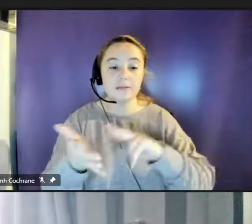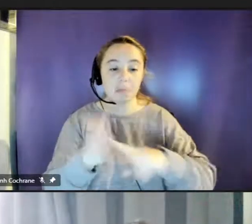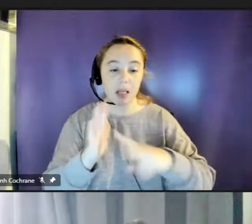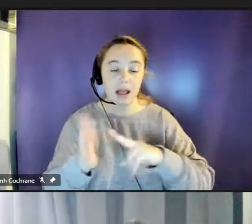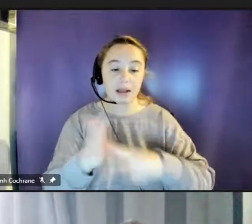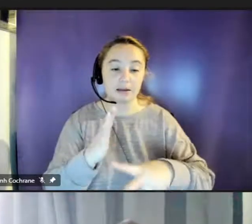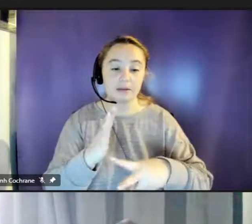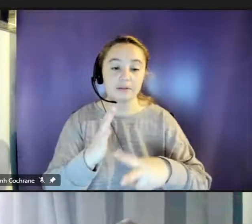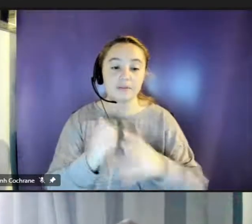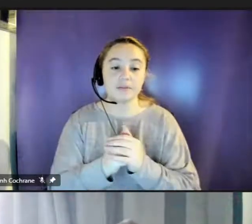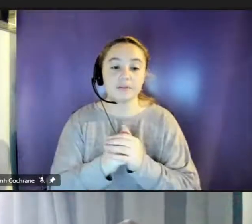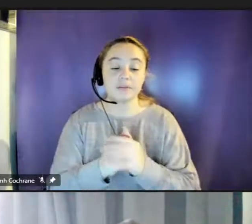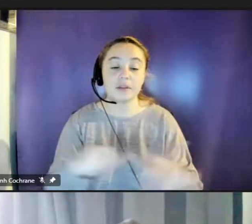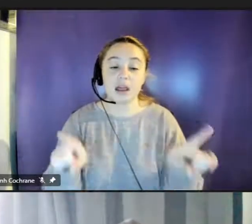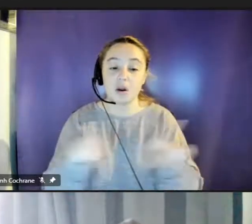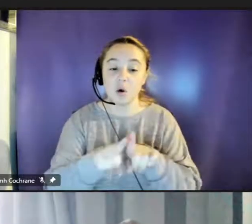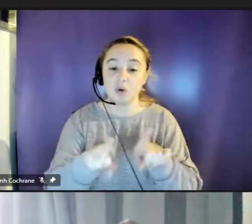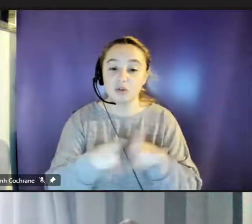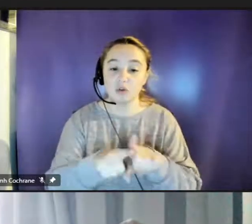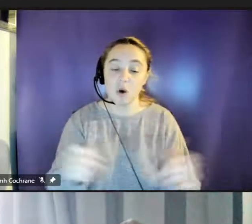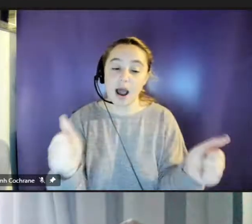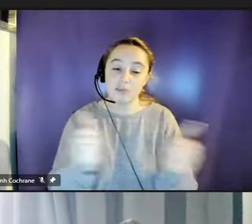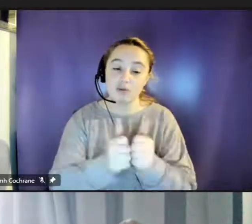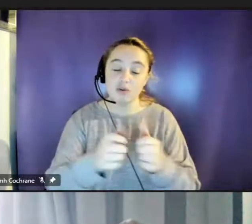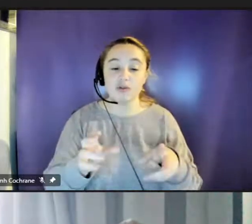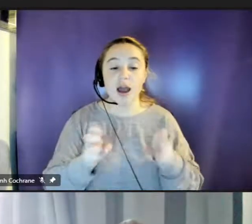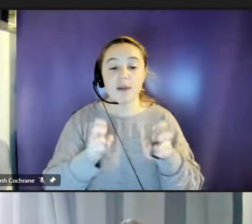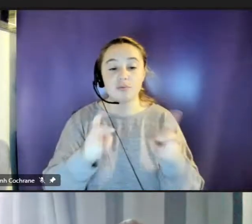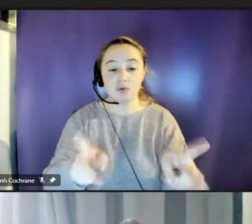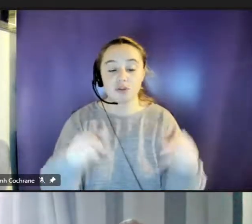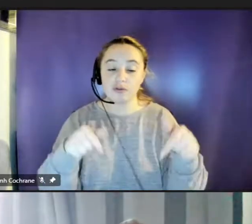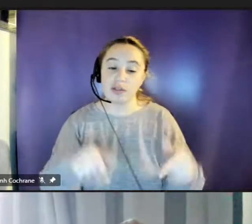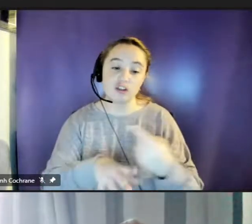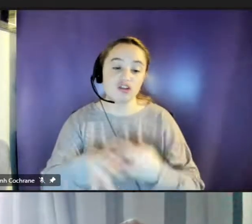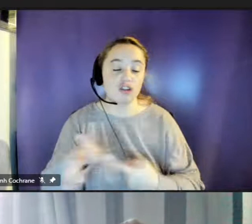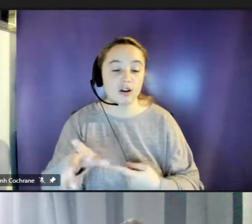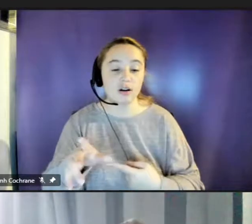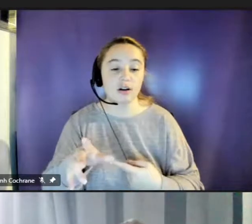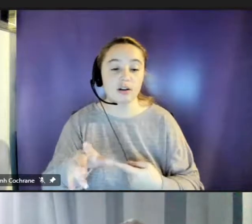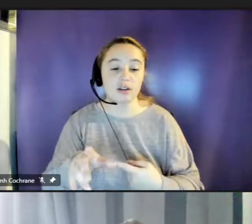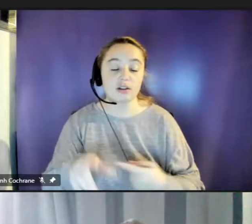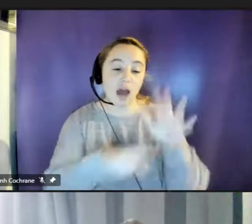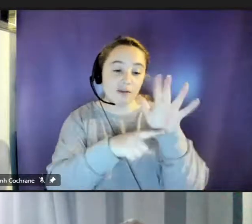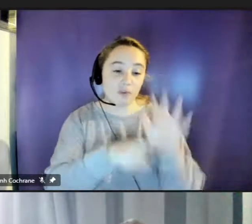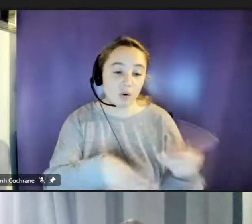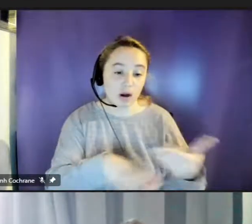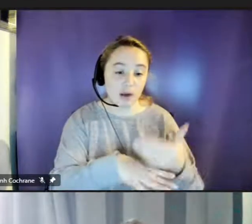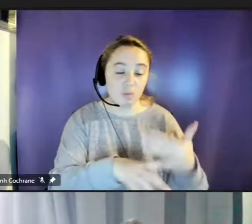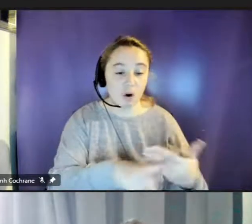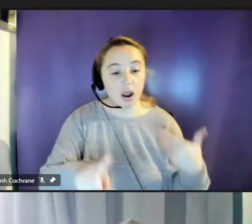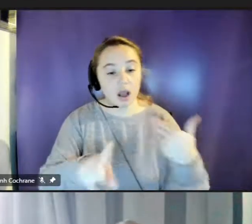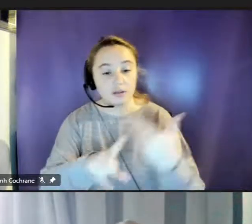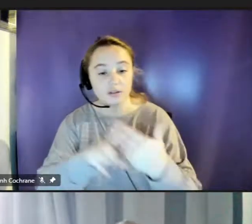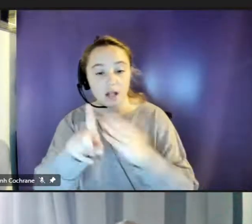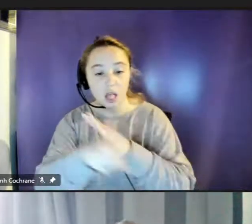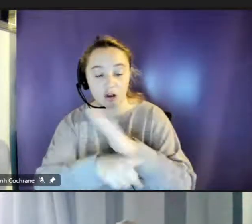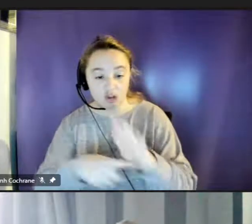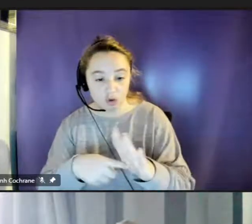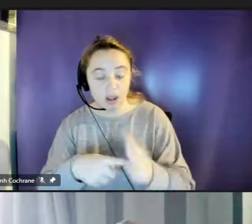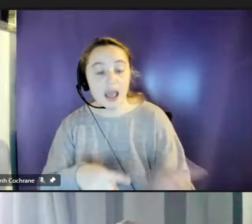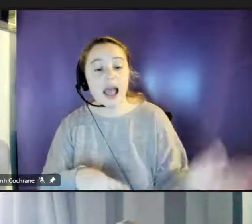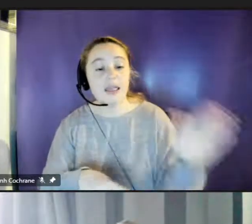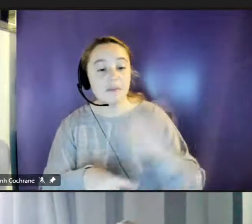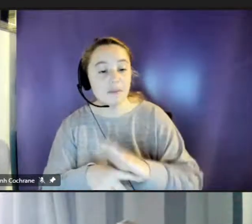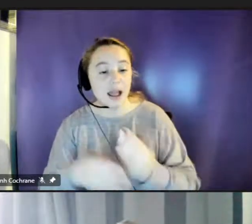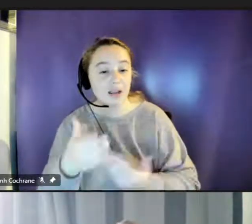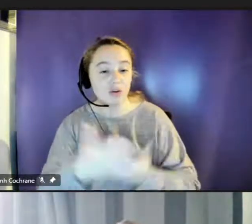and also the approach that's been taken this year, to have this programme of work that runs through to June, and to then come back to the new